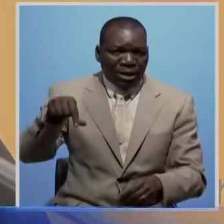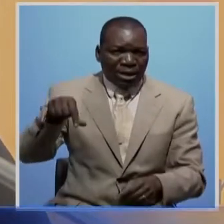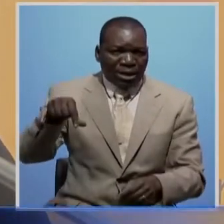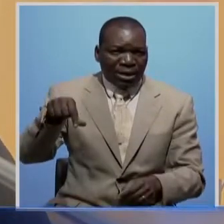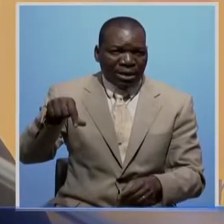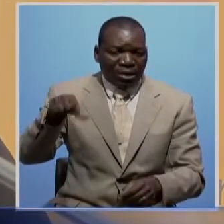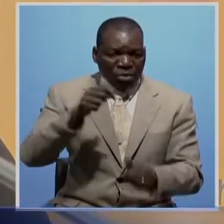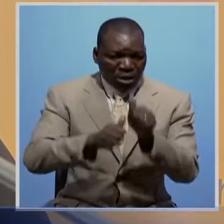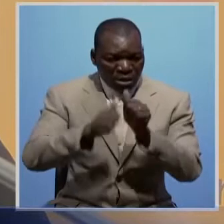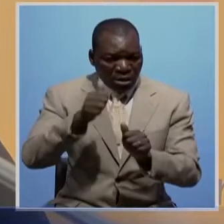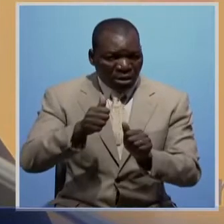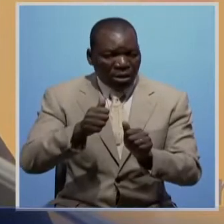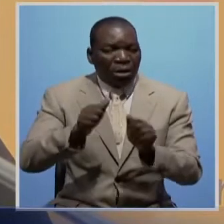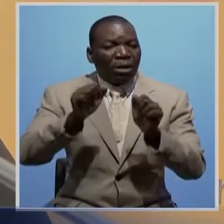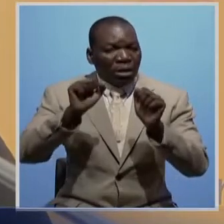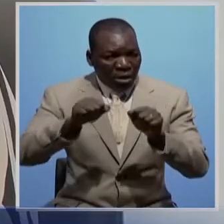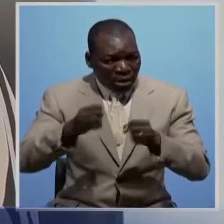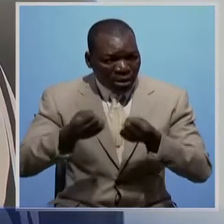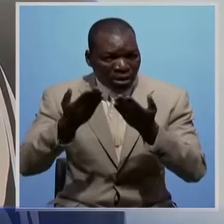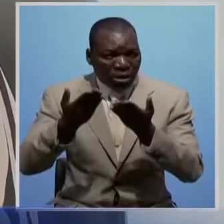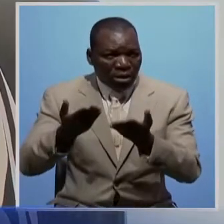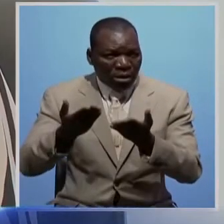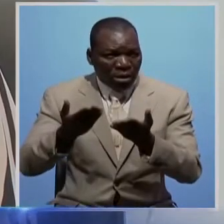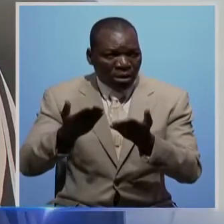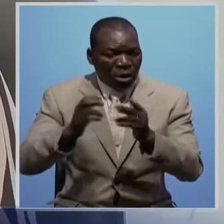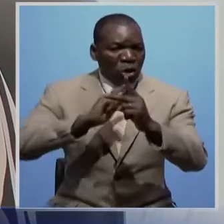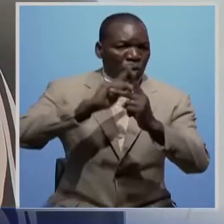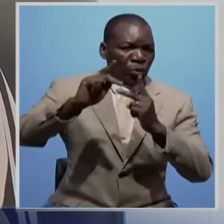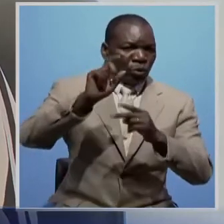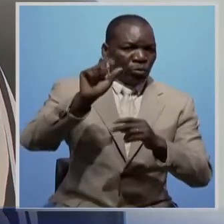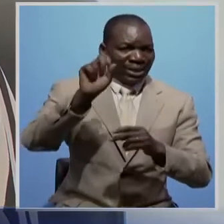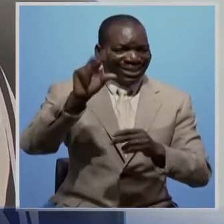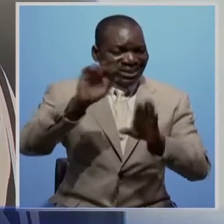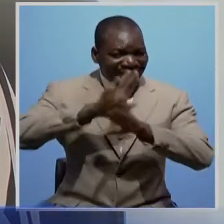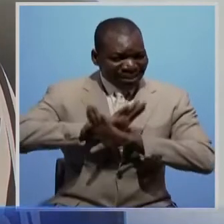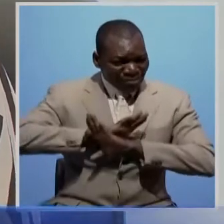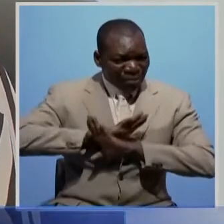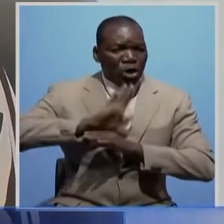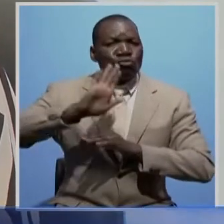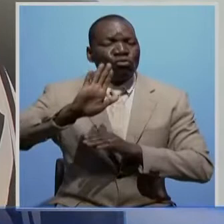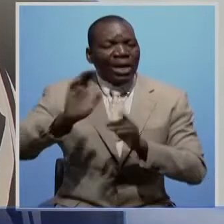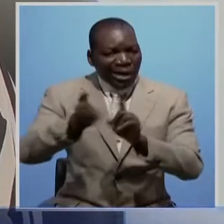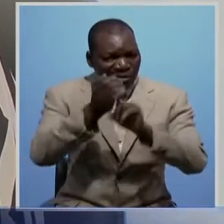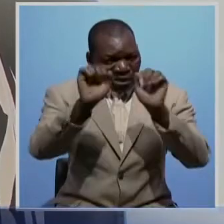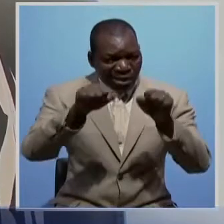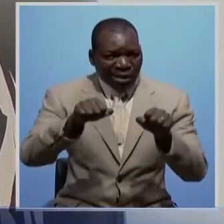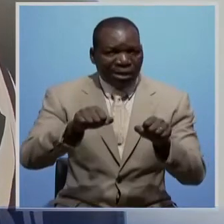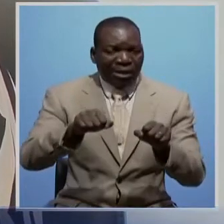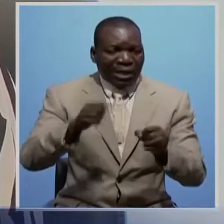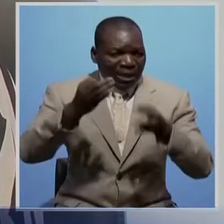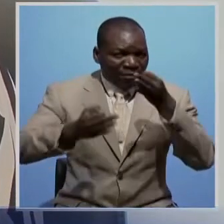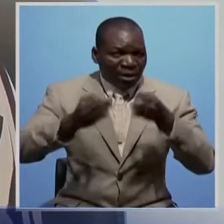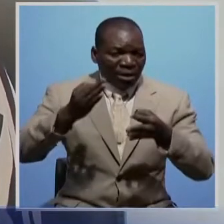that will have to be provided. Zambia's Vision 2030 aspirations can only be achieved